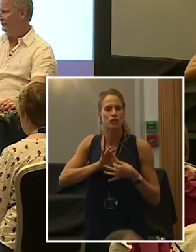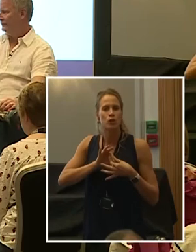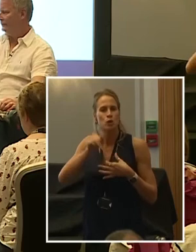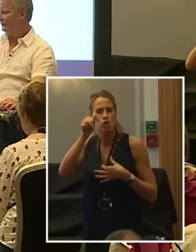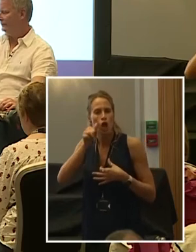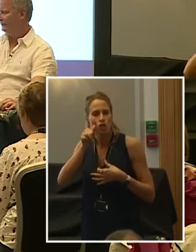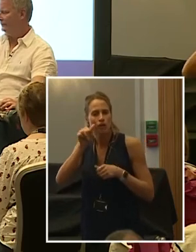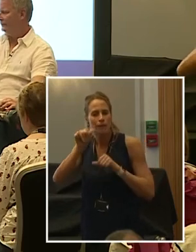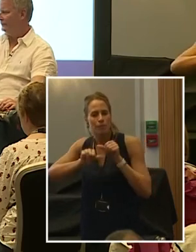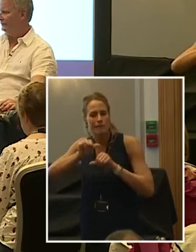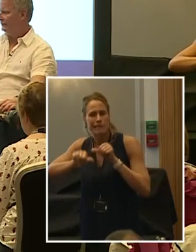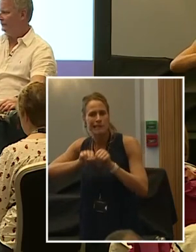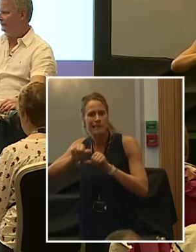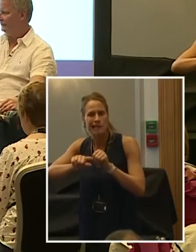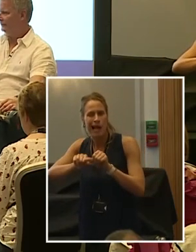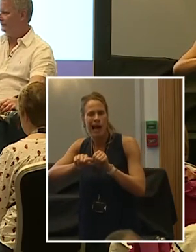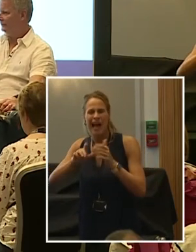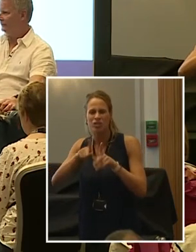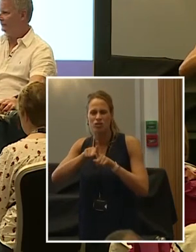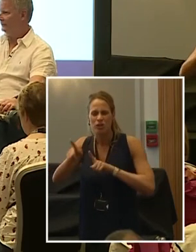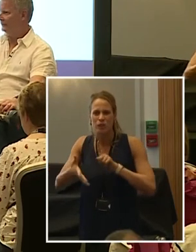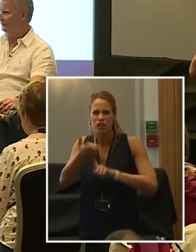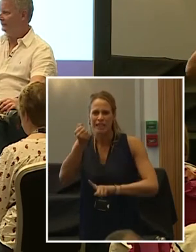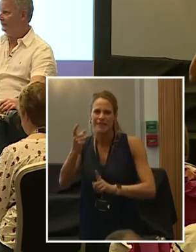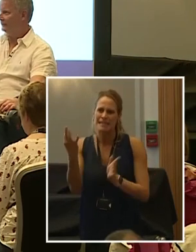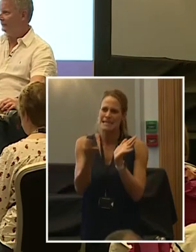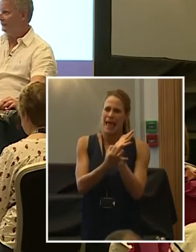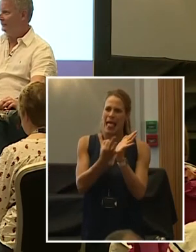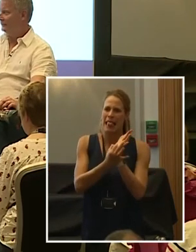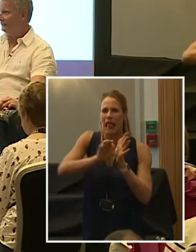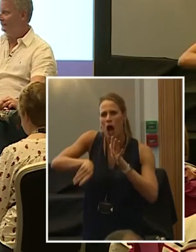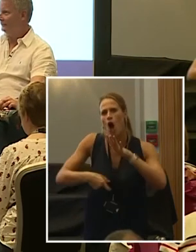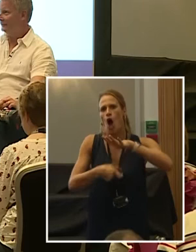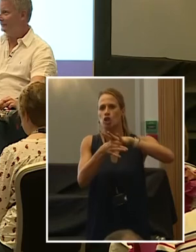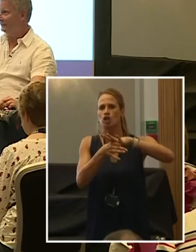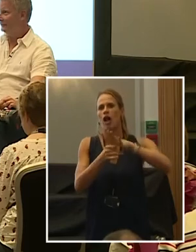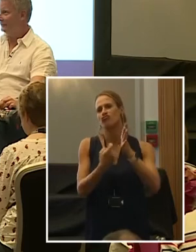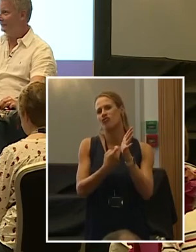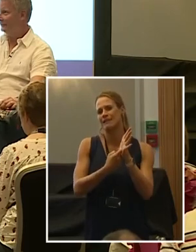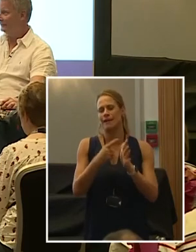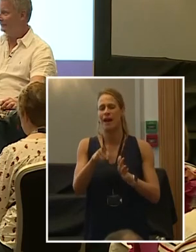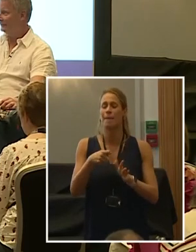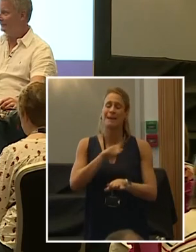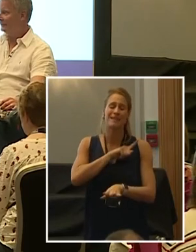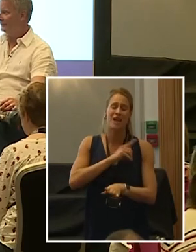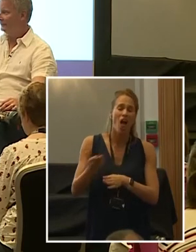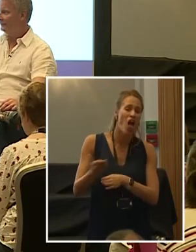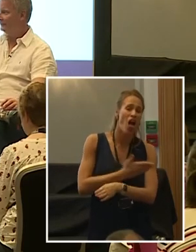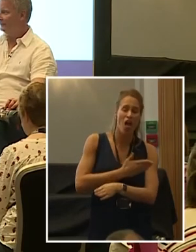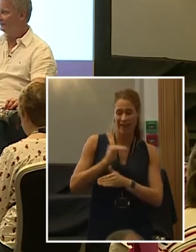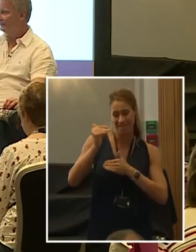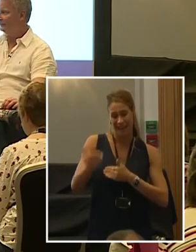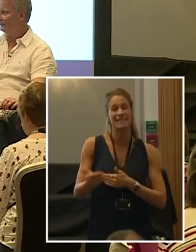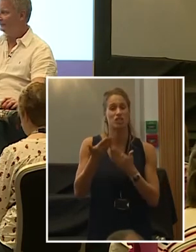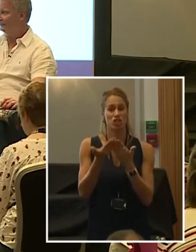to get the cells underneath the retina. So the company, because it was an early phase study, and as I mentioned before, so the early phase study is